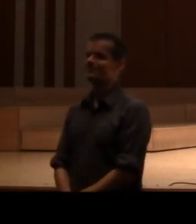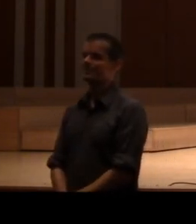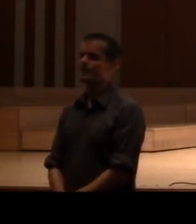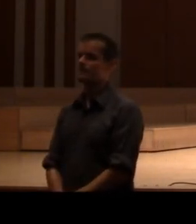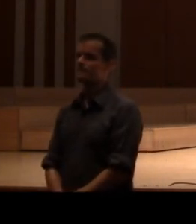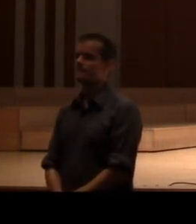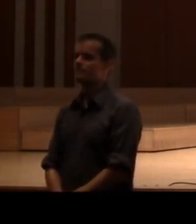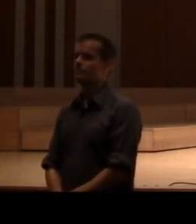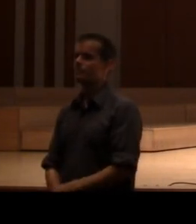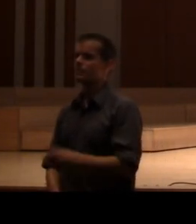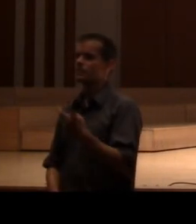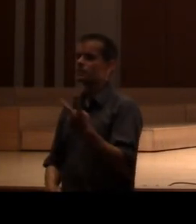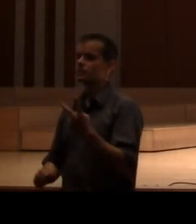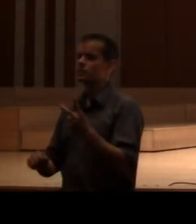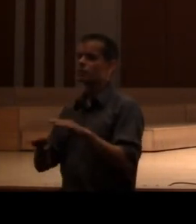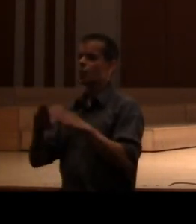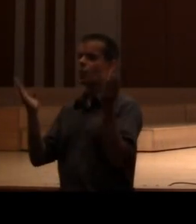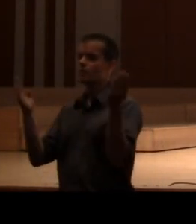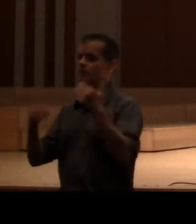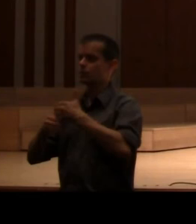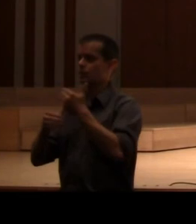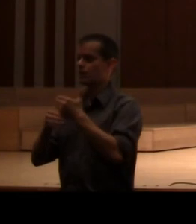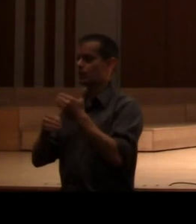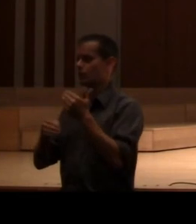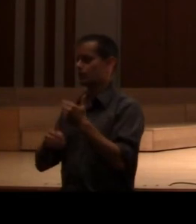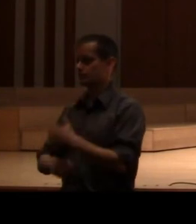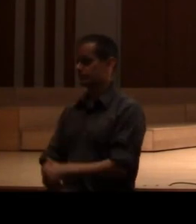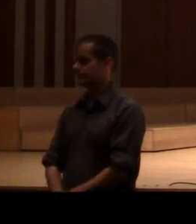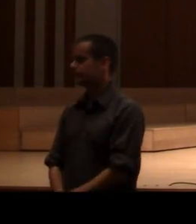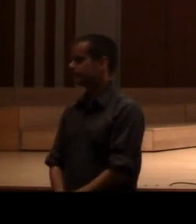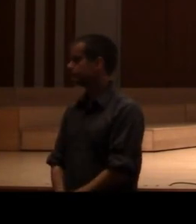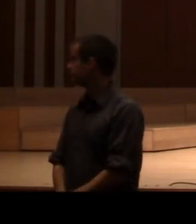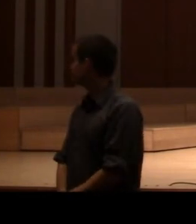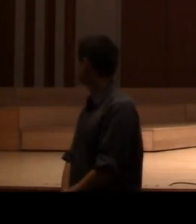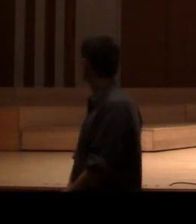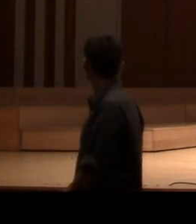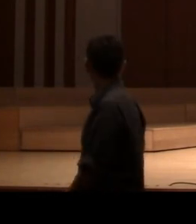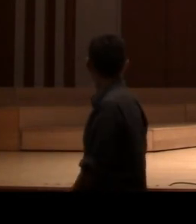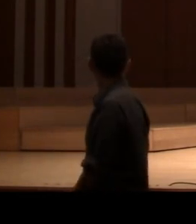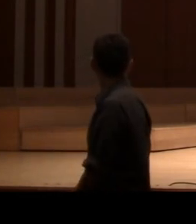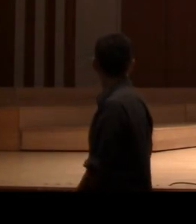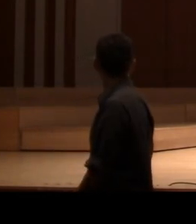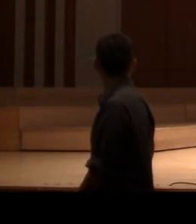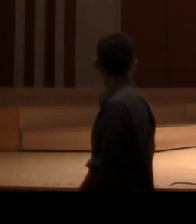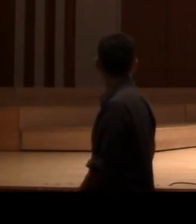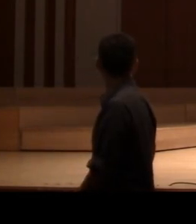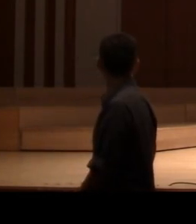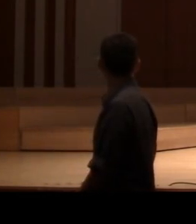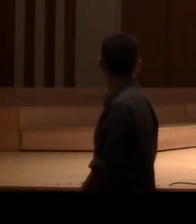Two open windows beckon adventurous climbers.